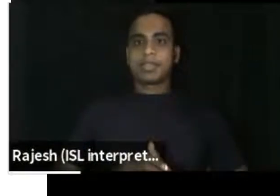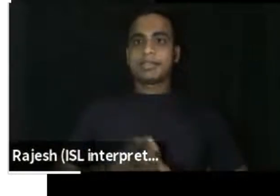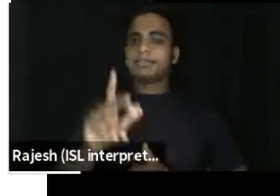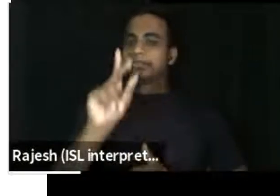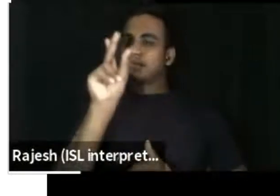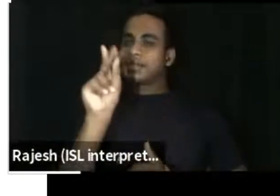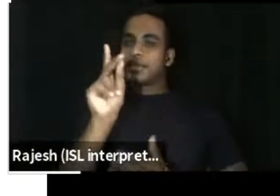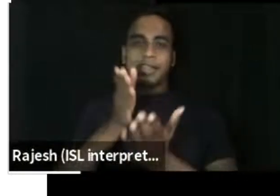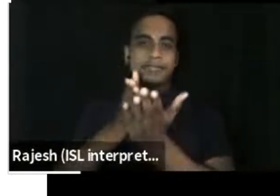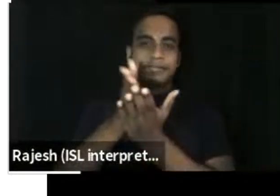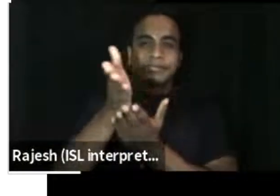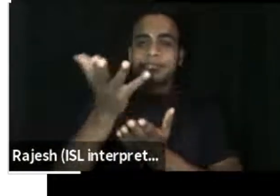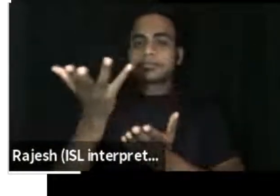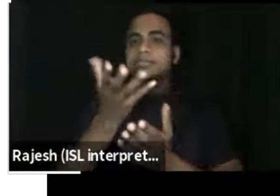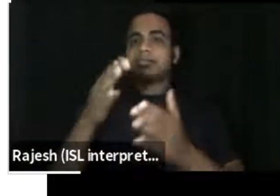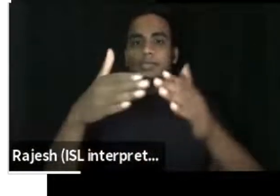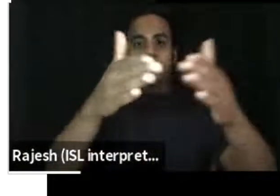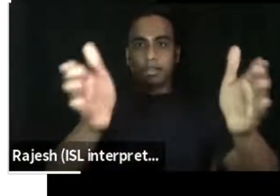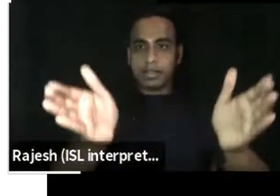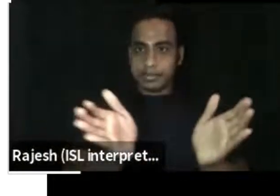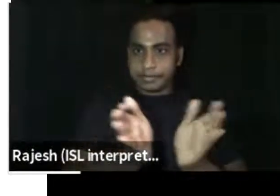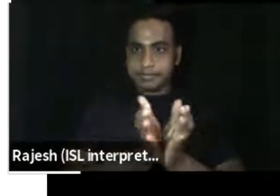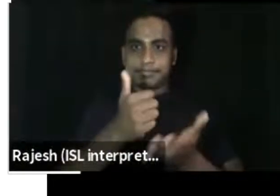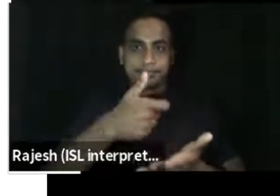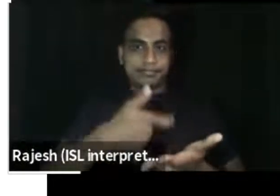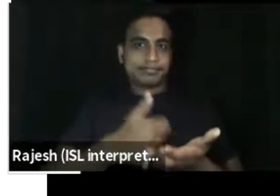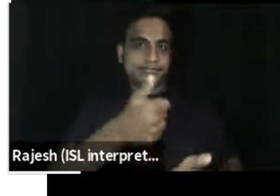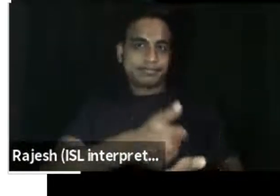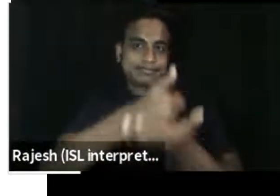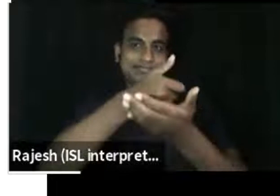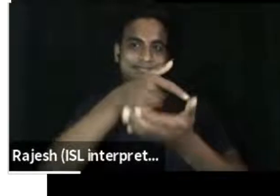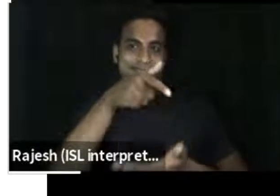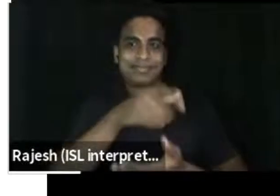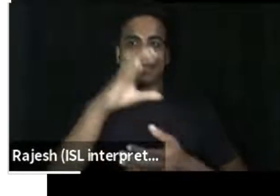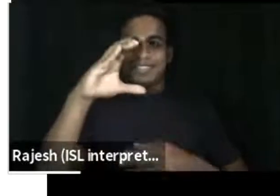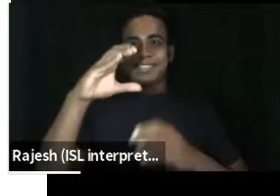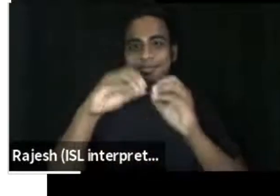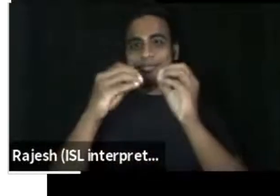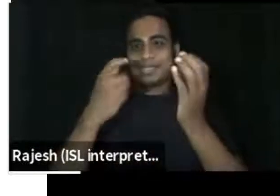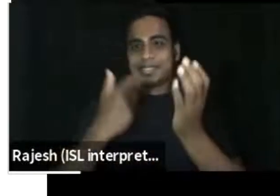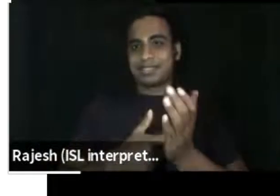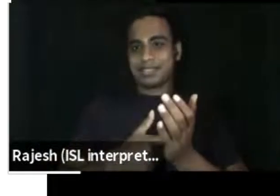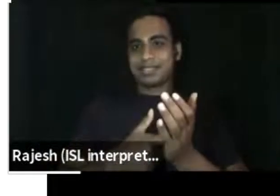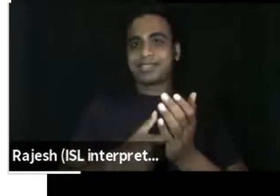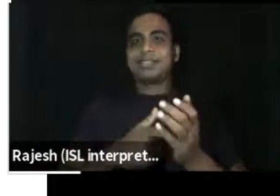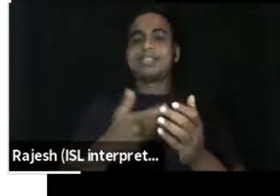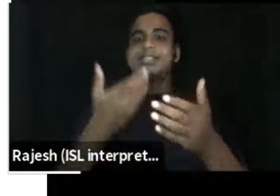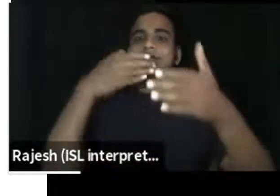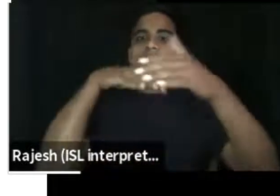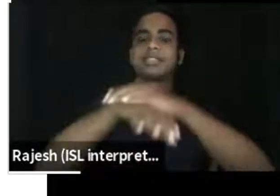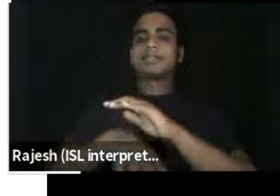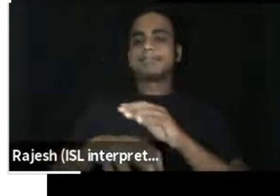second was community-based rehabilitation, multi-sectoral approach with 5 pillars for